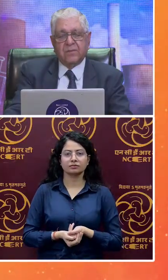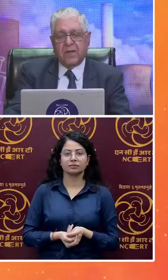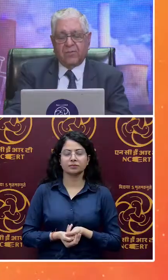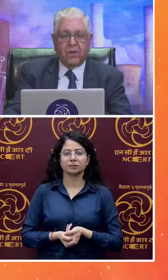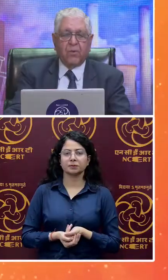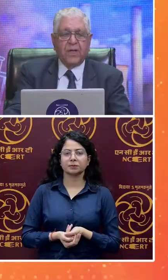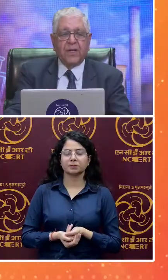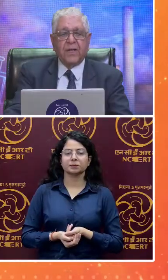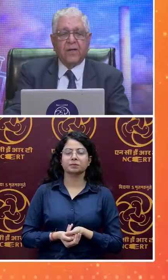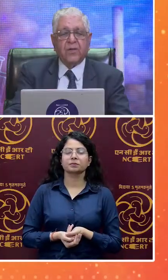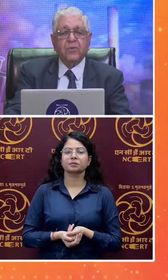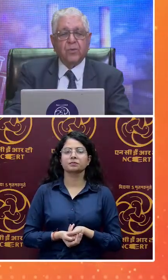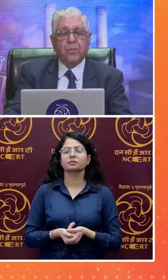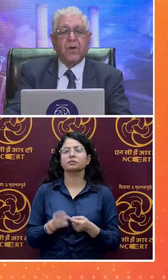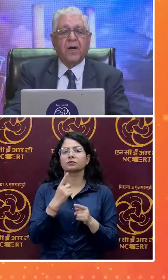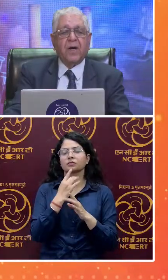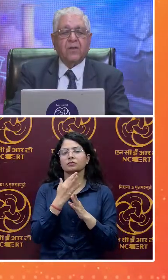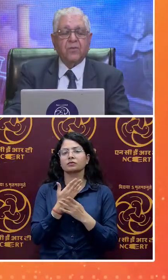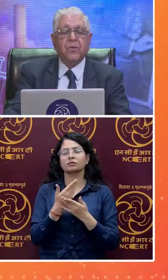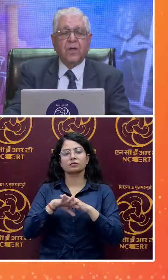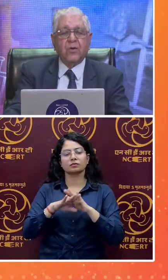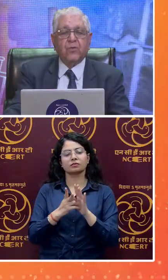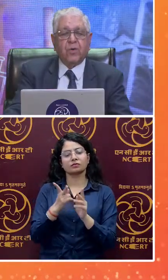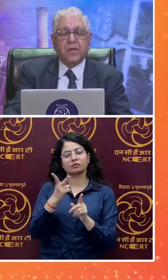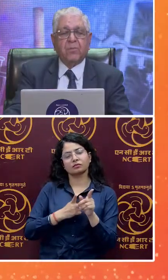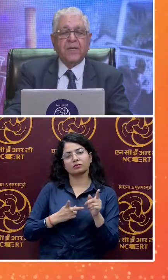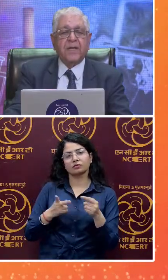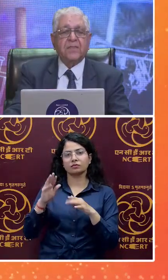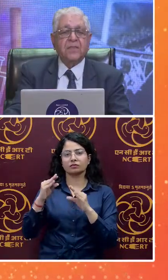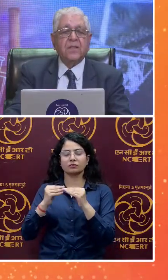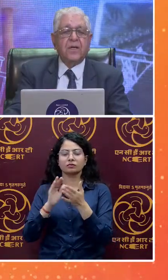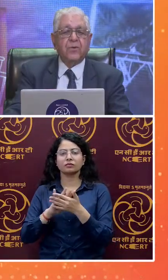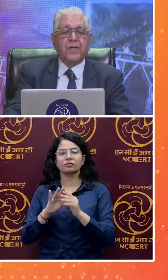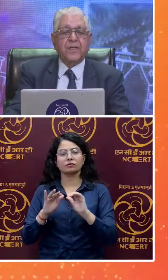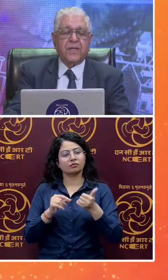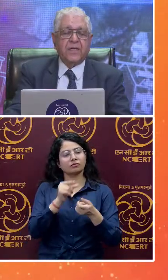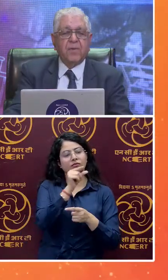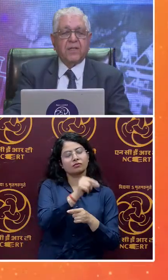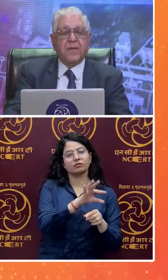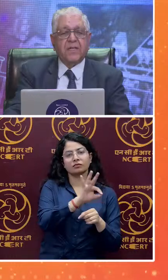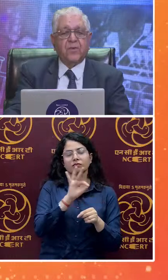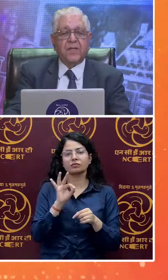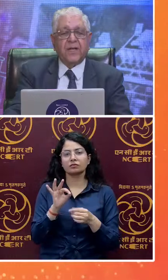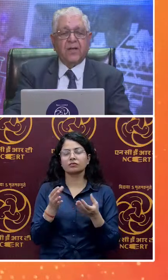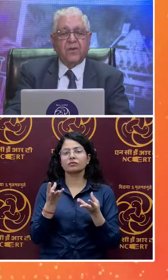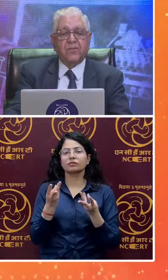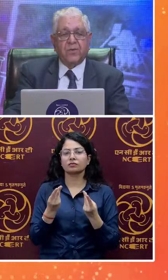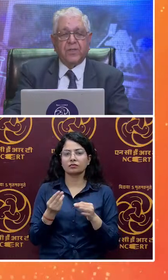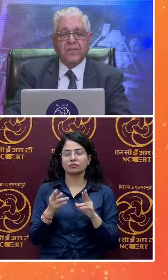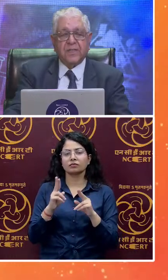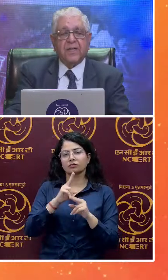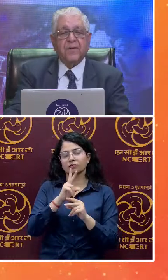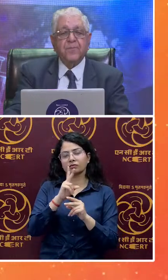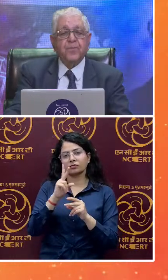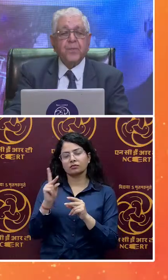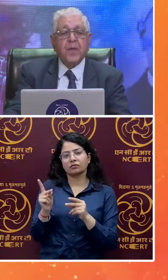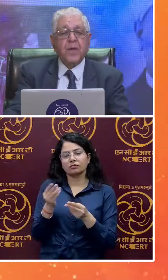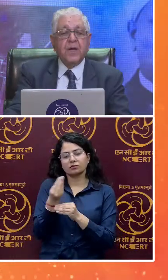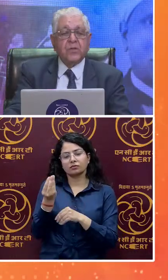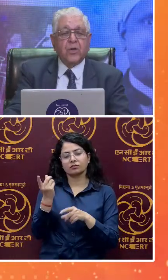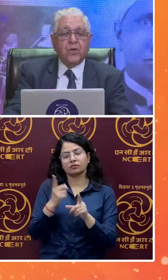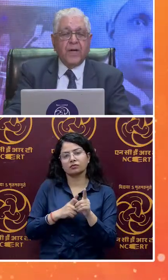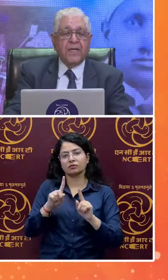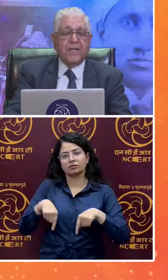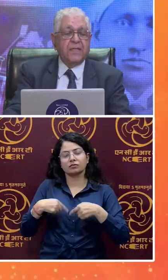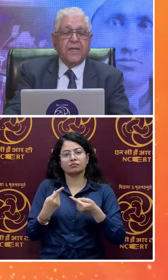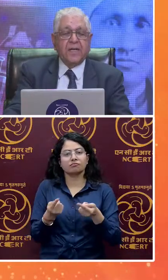soon after about a year or 2. So, Bhabha had to look for somebody else to initiate the mathematics for TIFR a few years later.